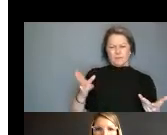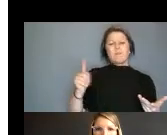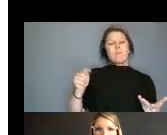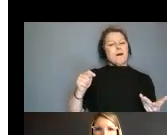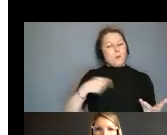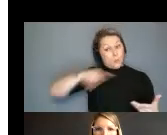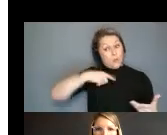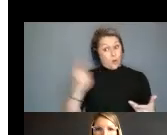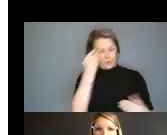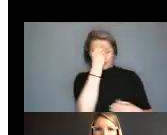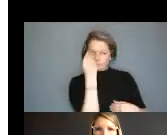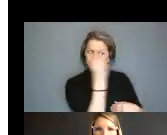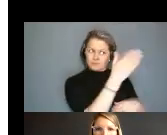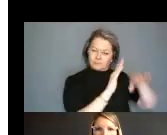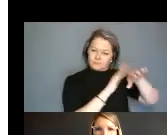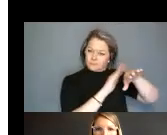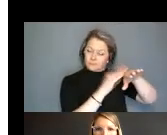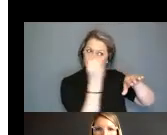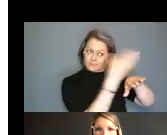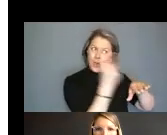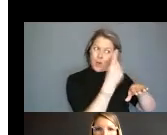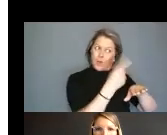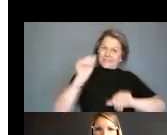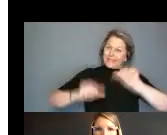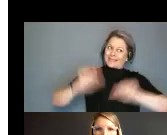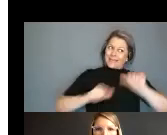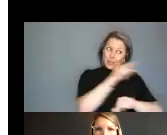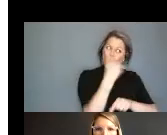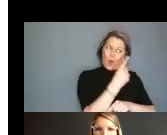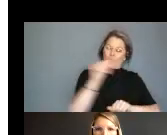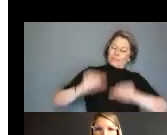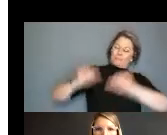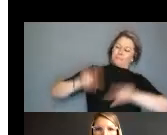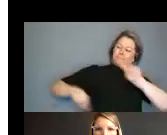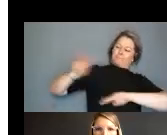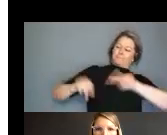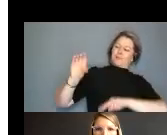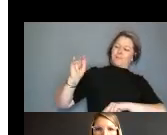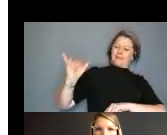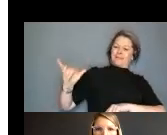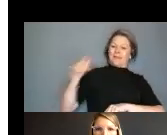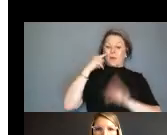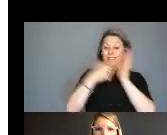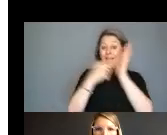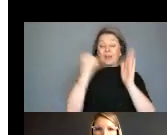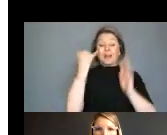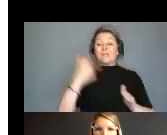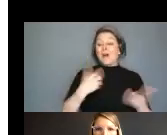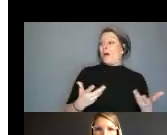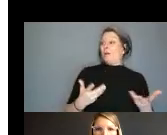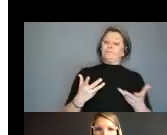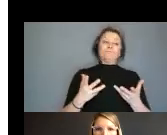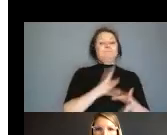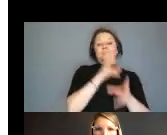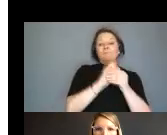clinicians is that we're really always assessing capacity in some way, shape, or form. So if I'm in a therapeutic relationship, if I'm